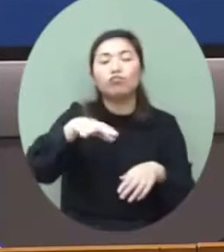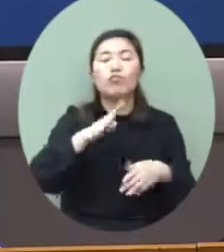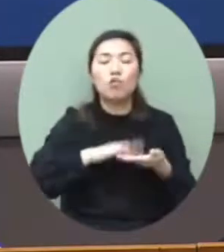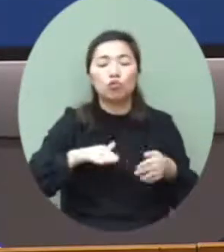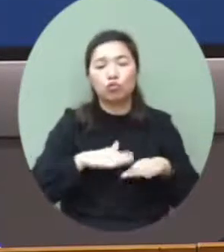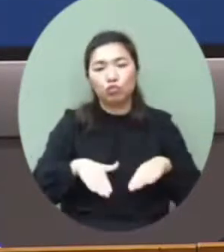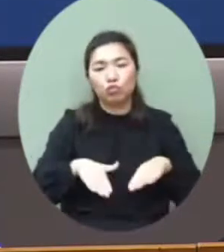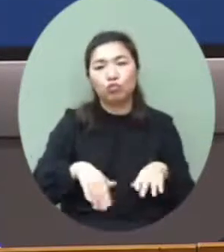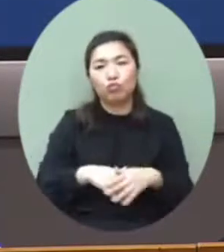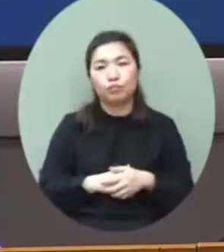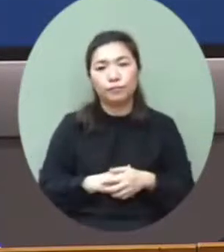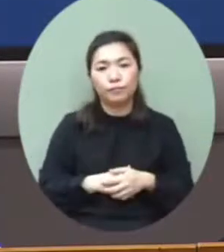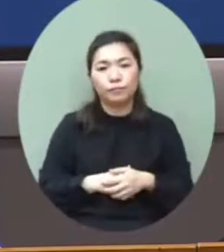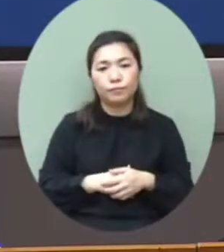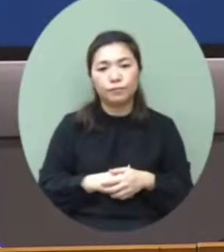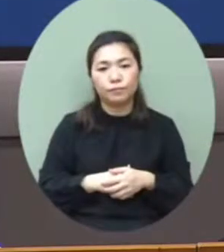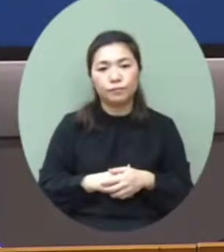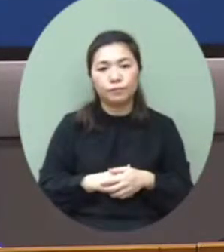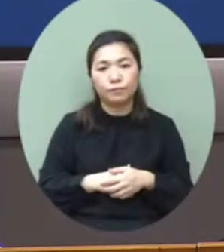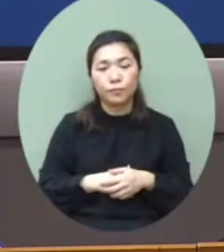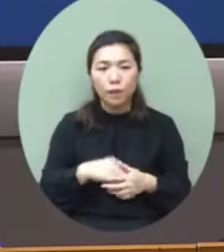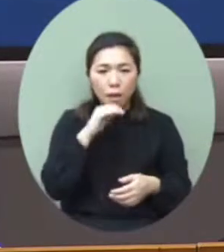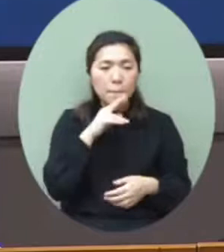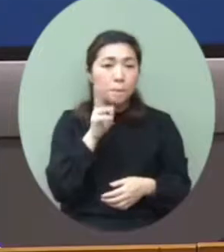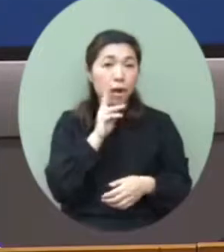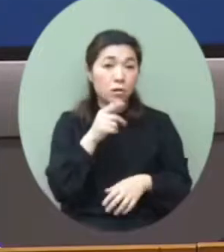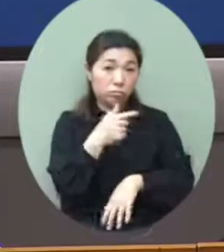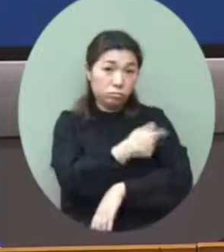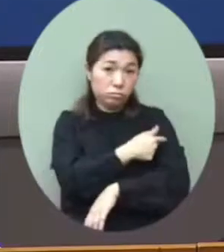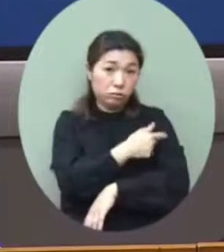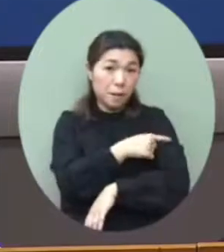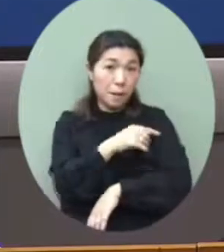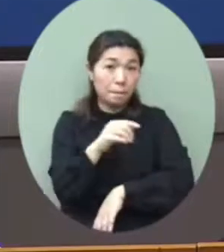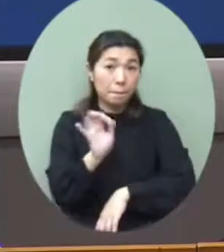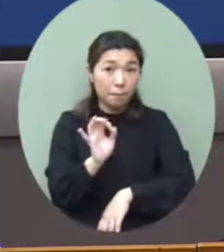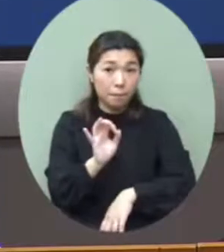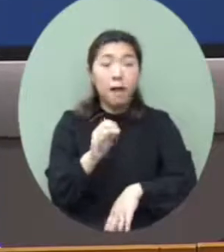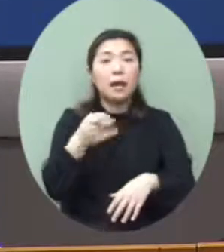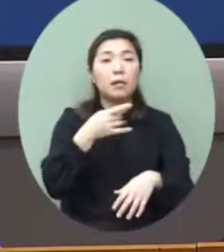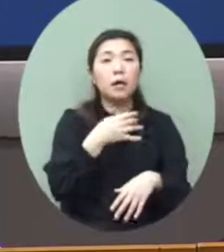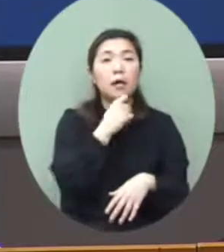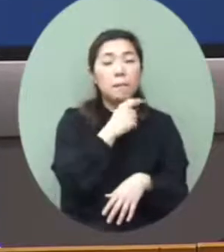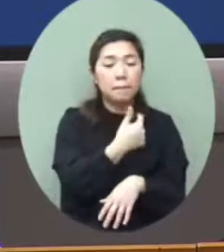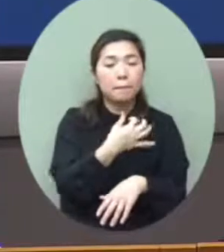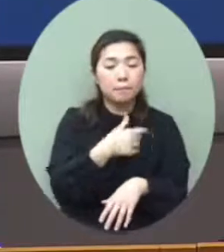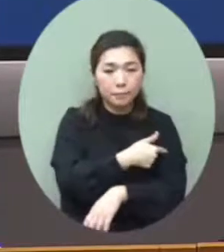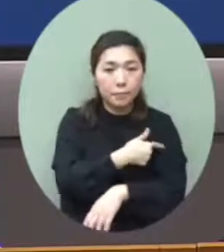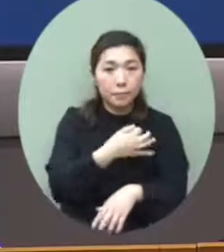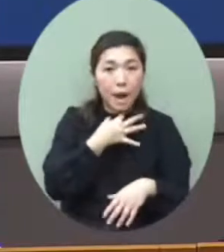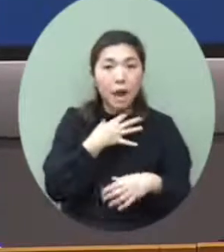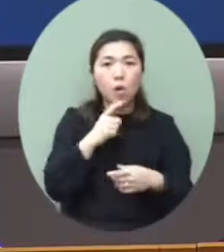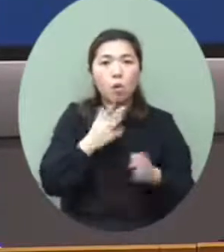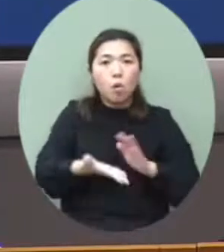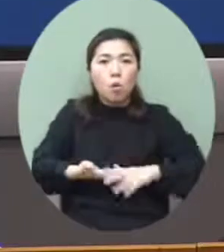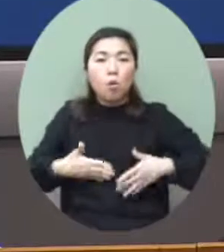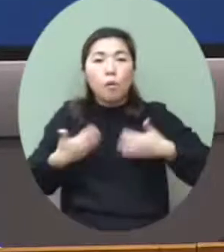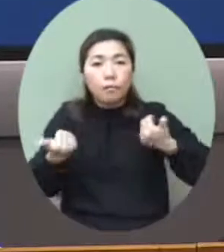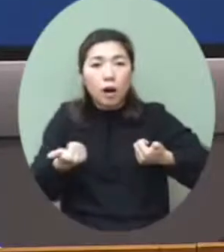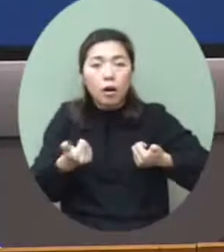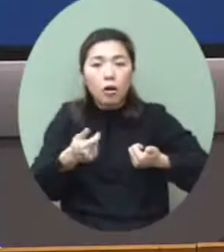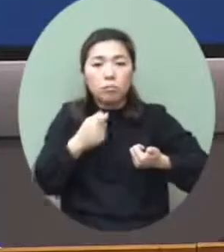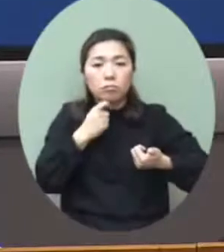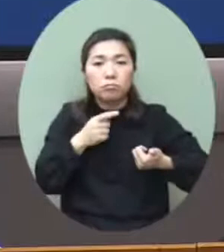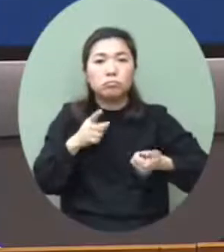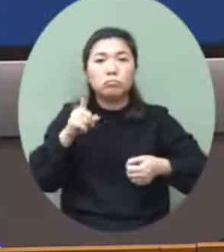people and minimize gatherings for the benefit of public health. For those who were